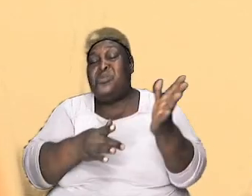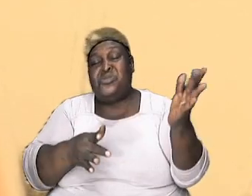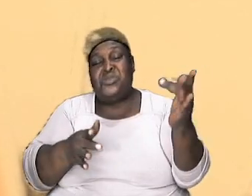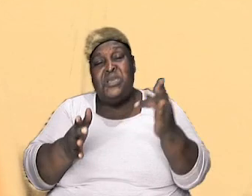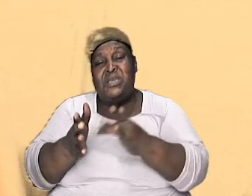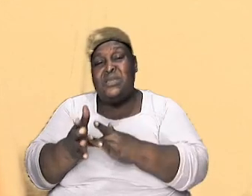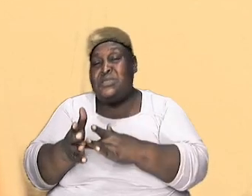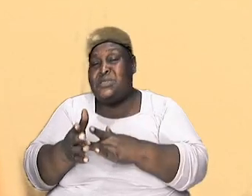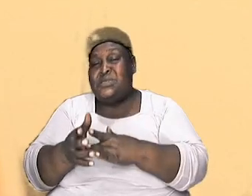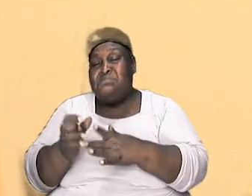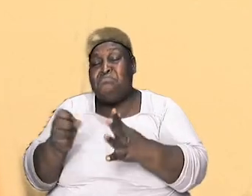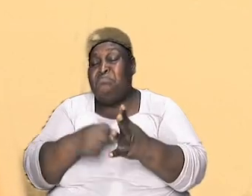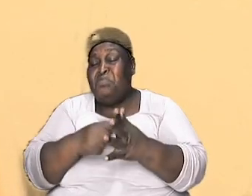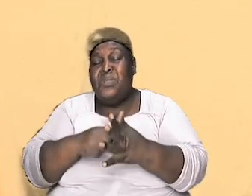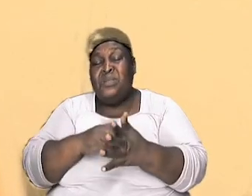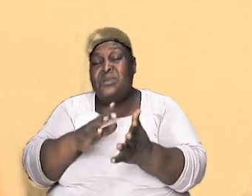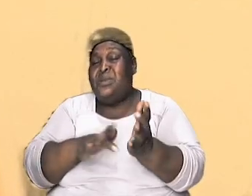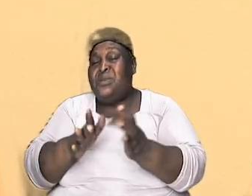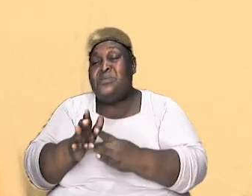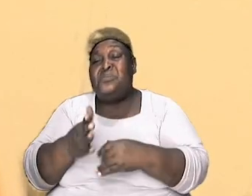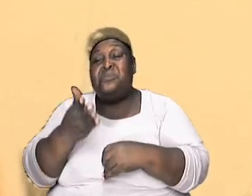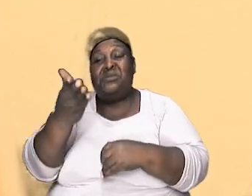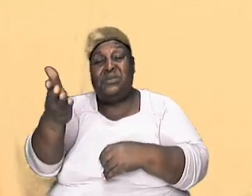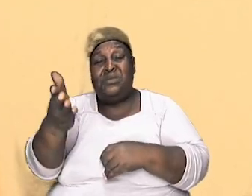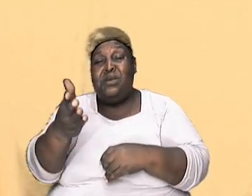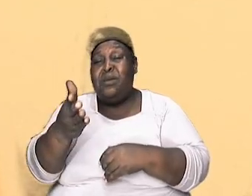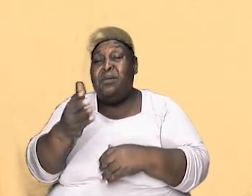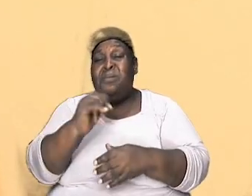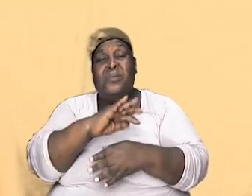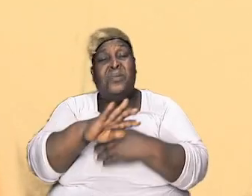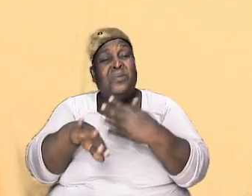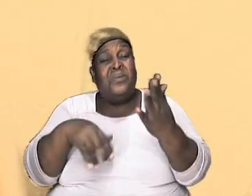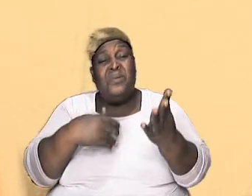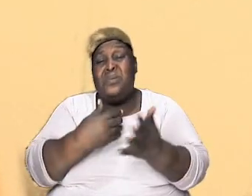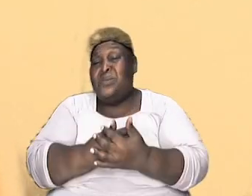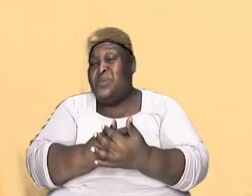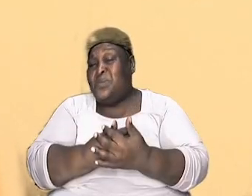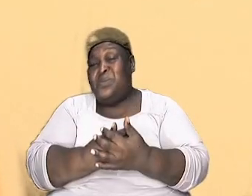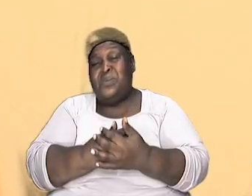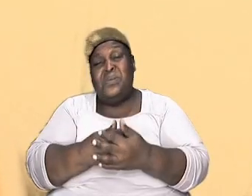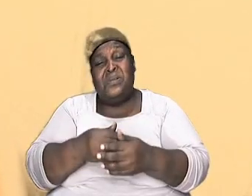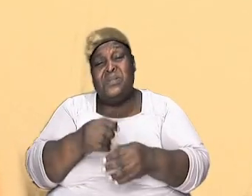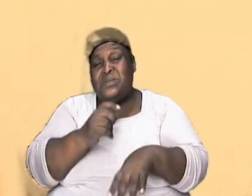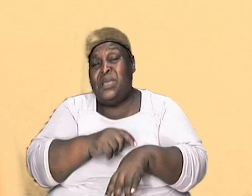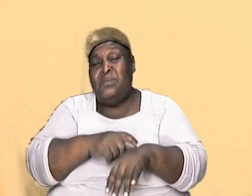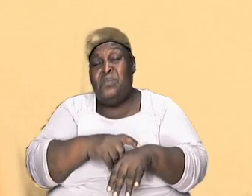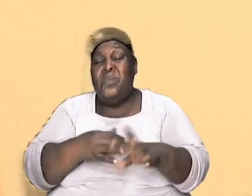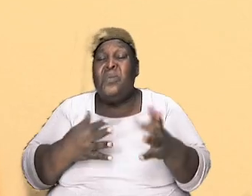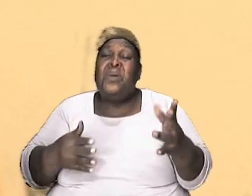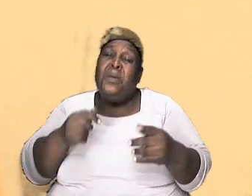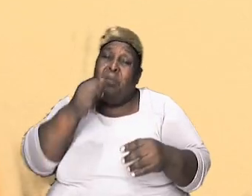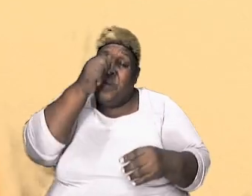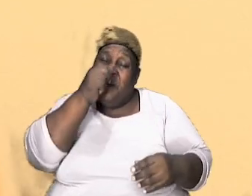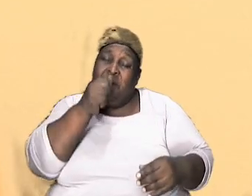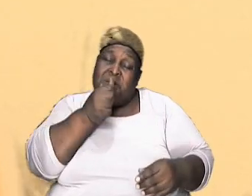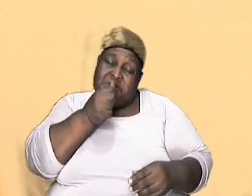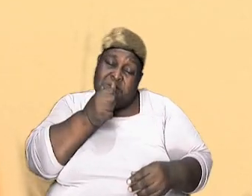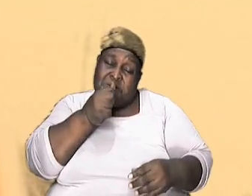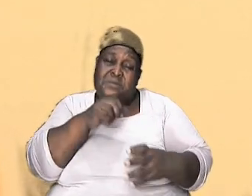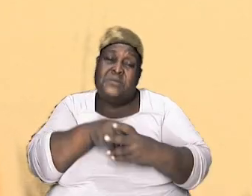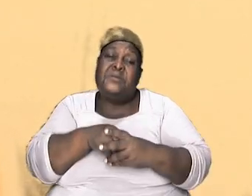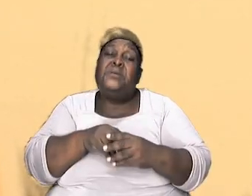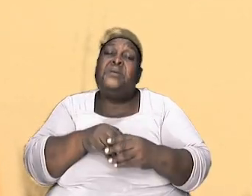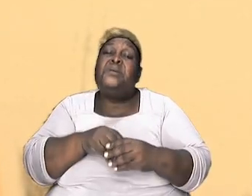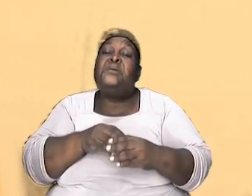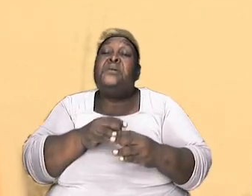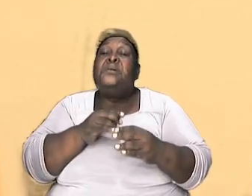was there all the time. He was there all the time, waiting patiently in line. And this has to do with